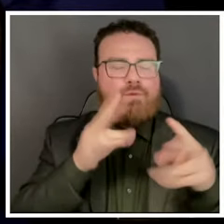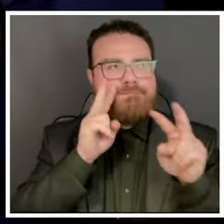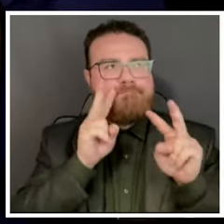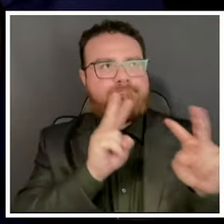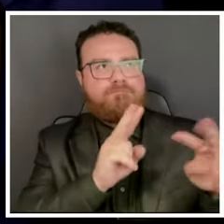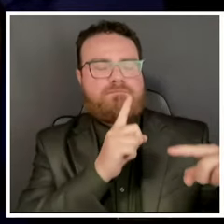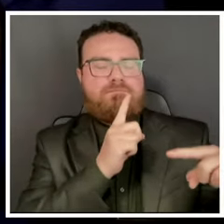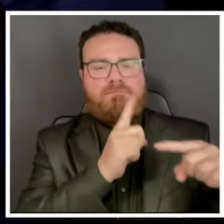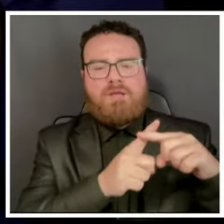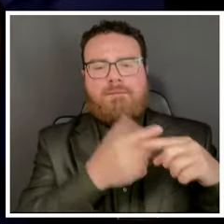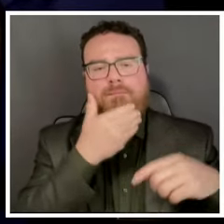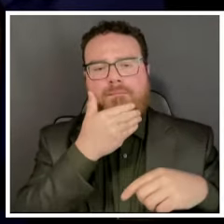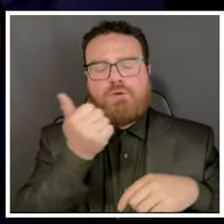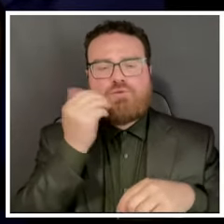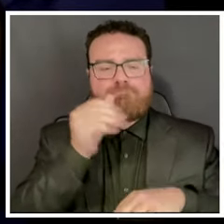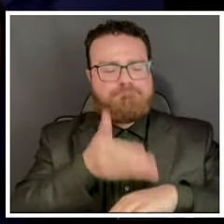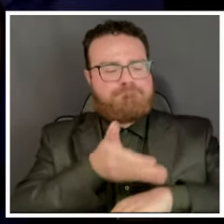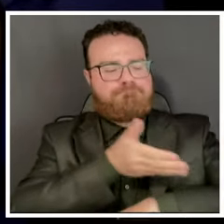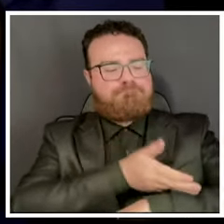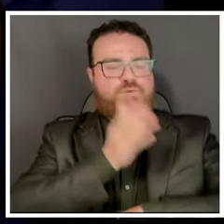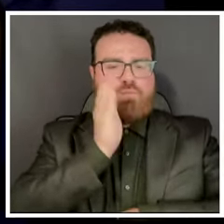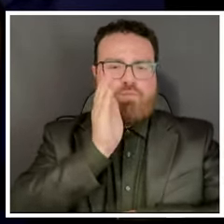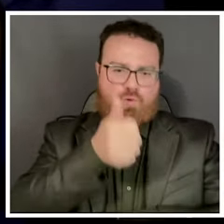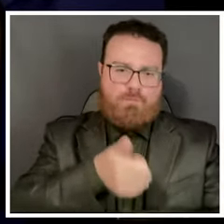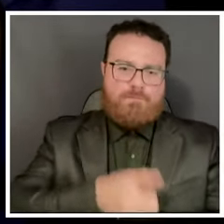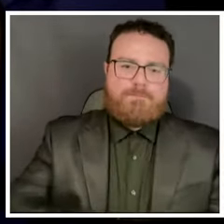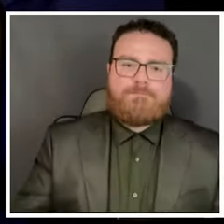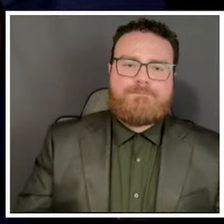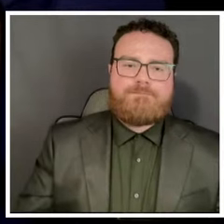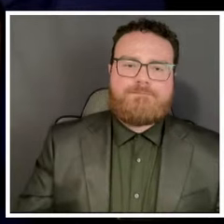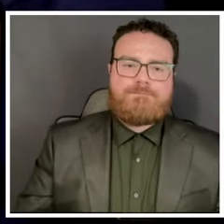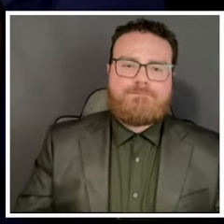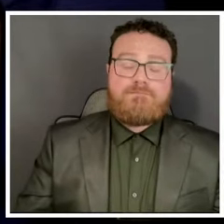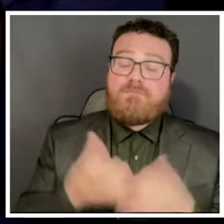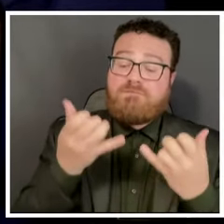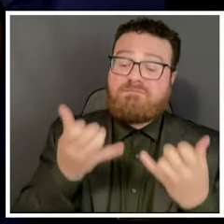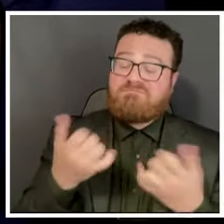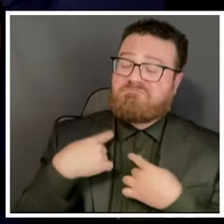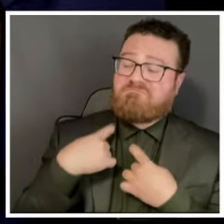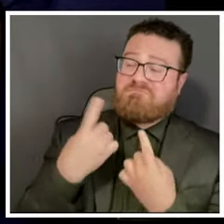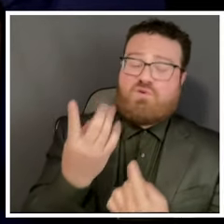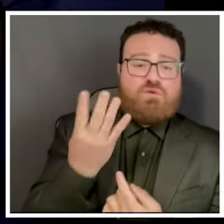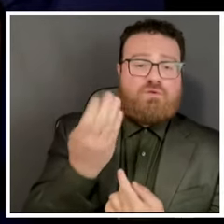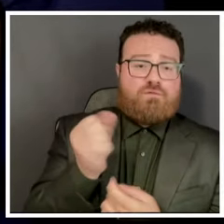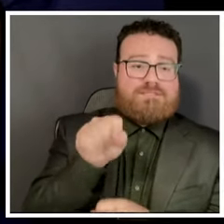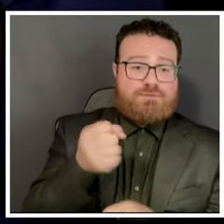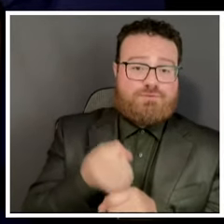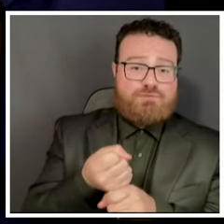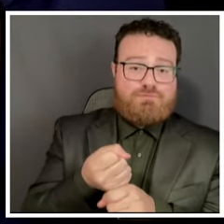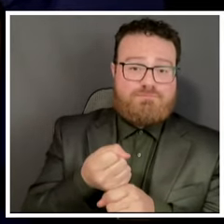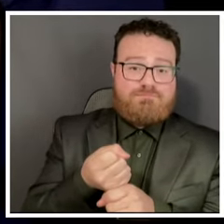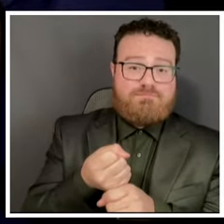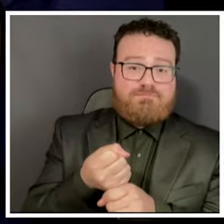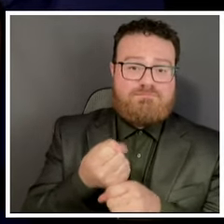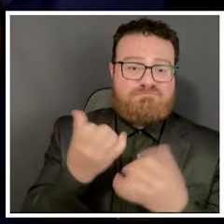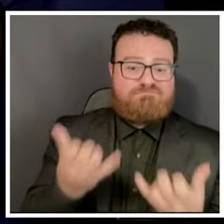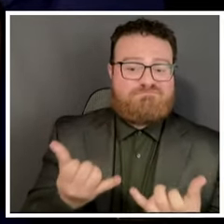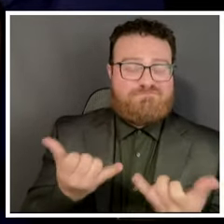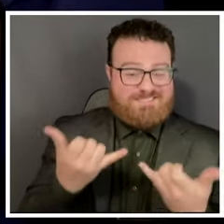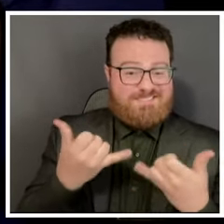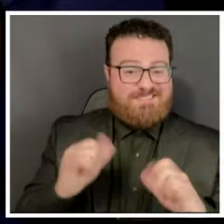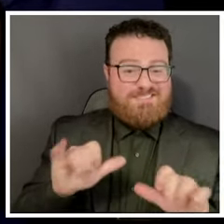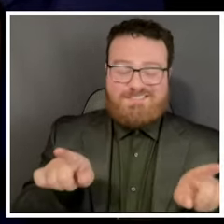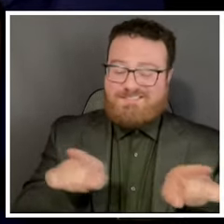Now, 14 years later, we still live in that starter home. A few things